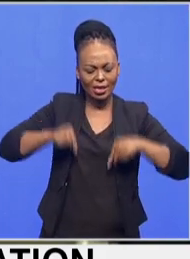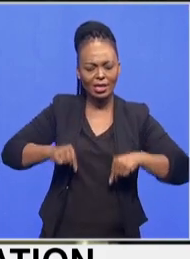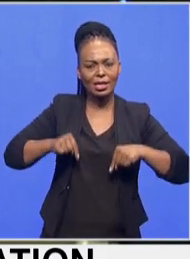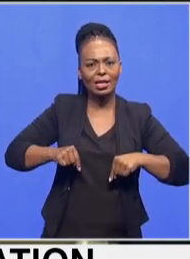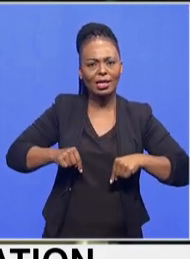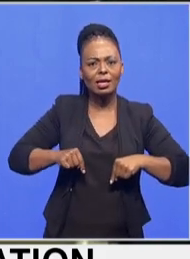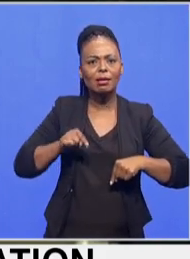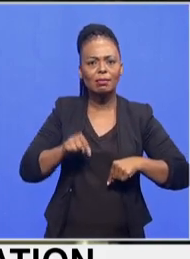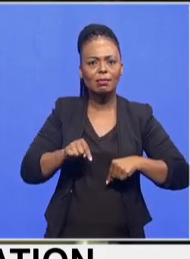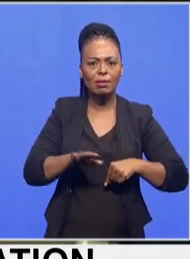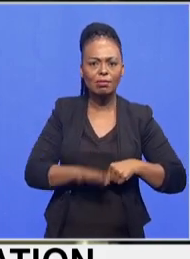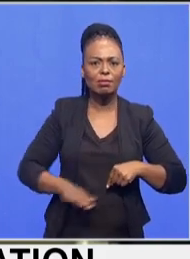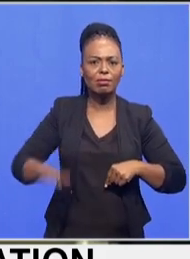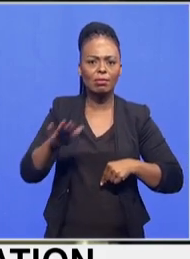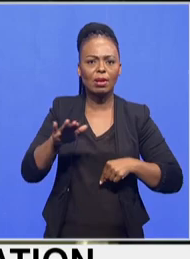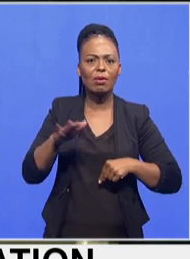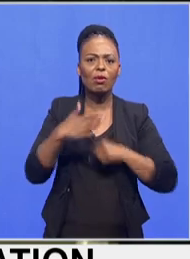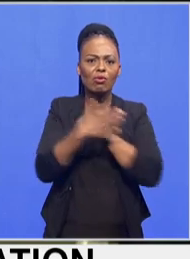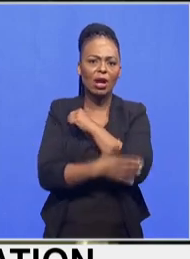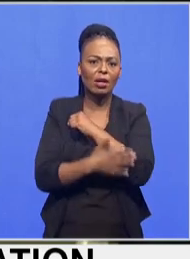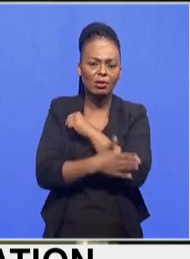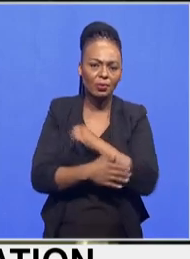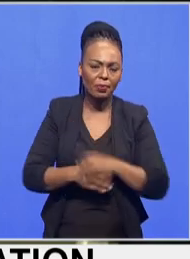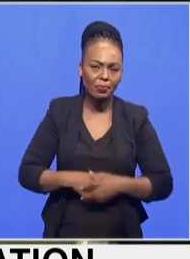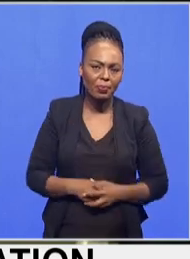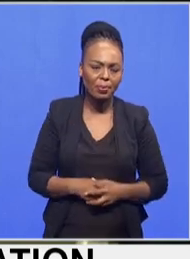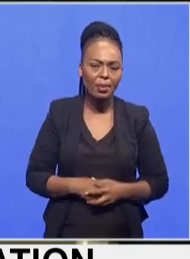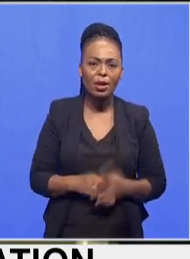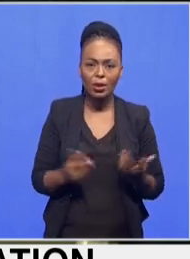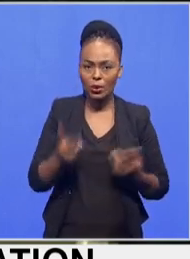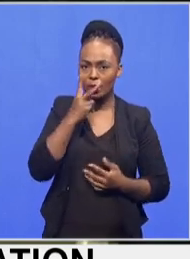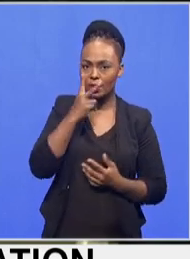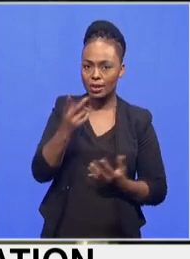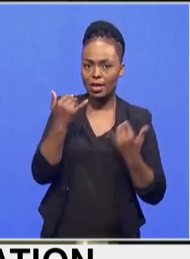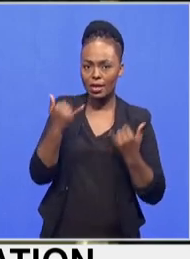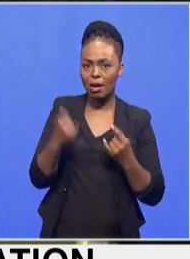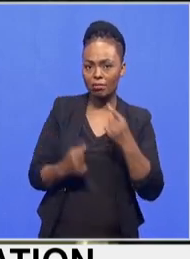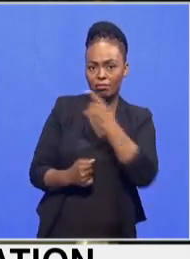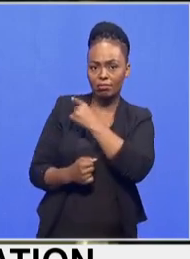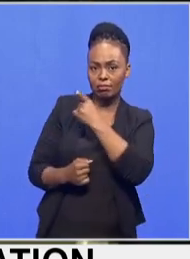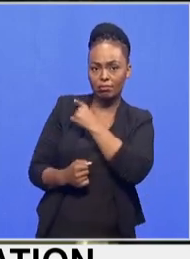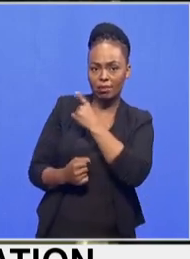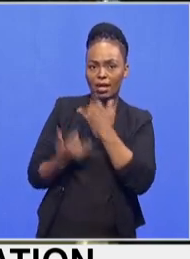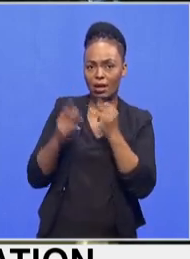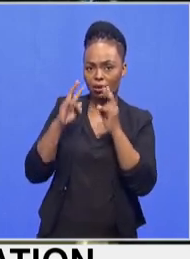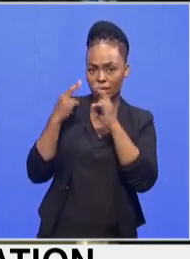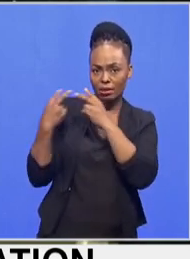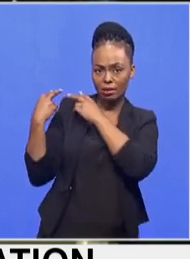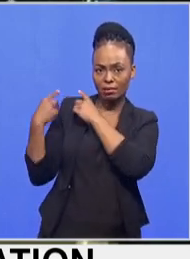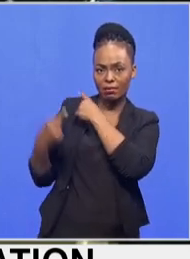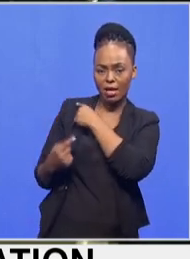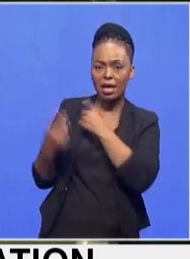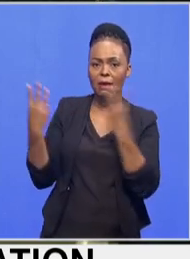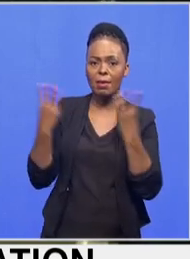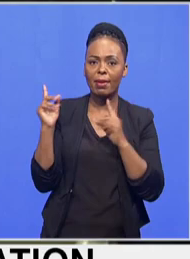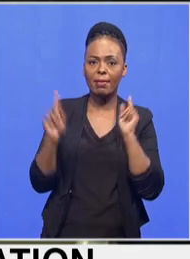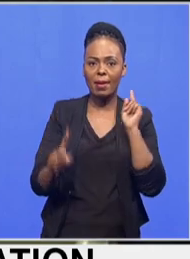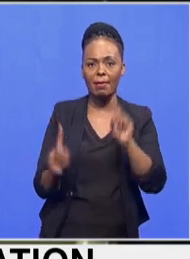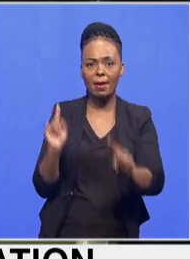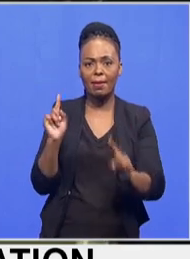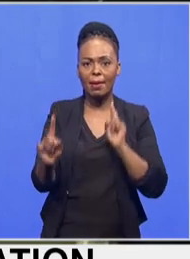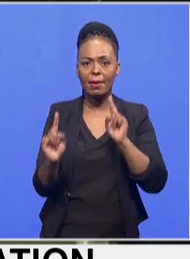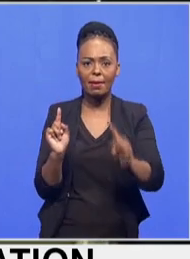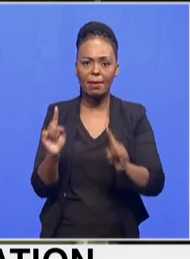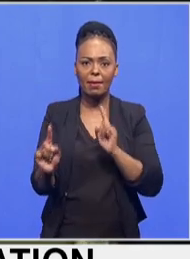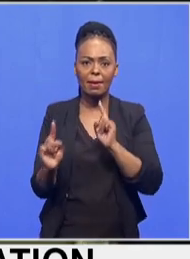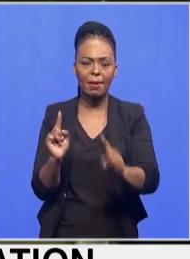system in the country. So as you can see behind me, people are still coming in. The service